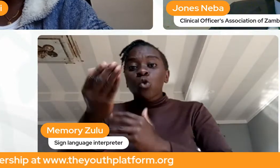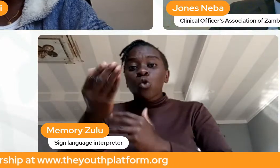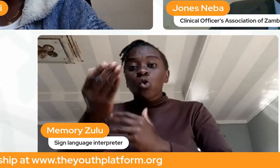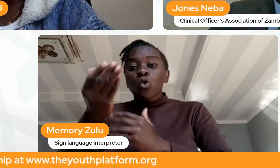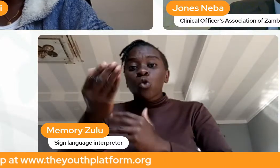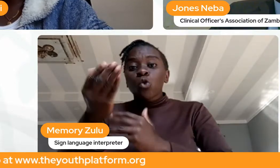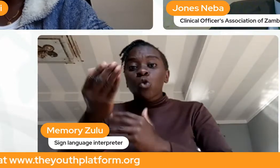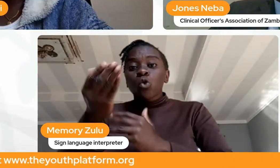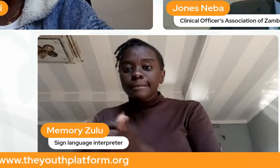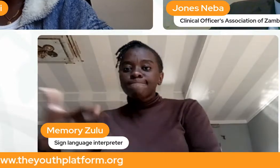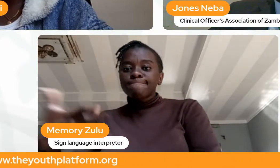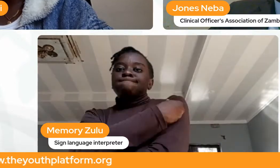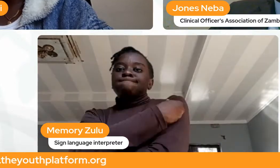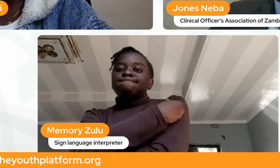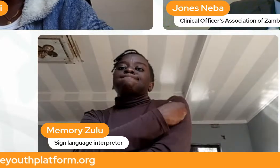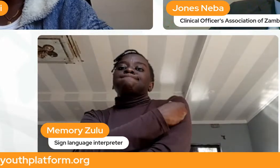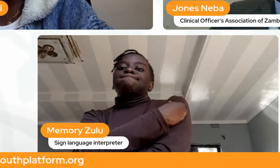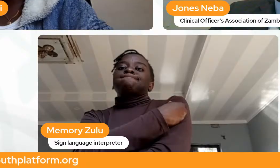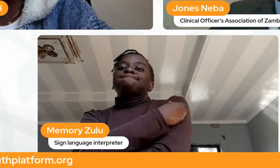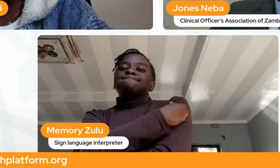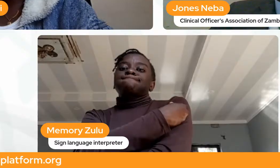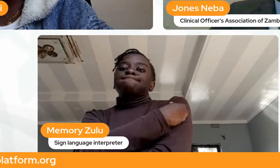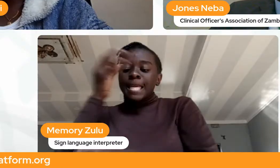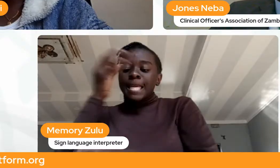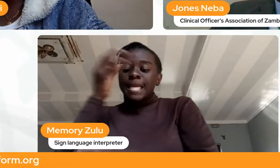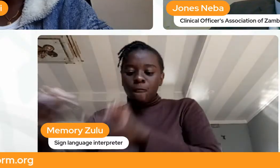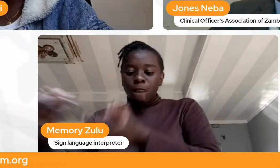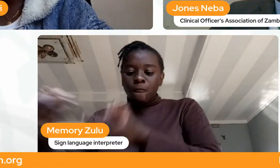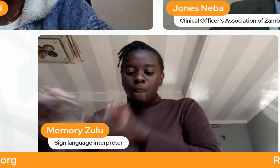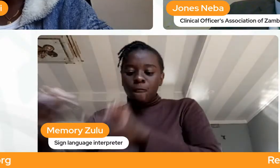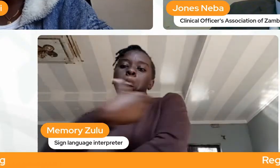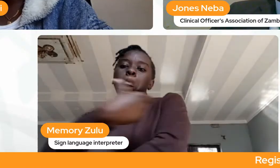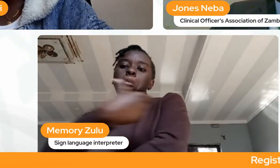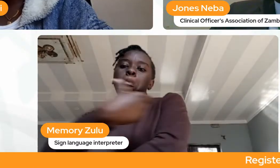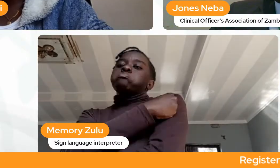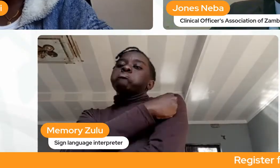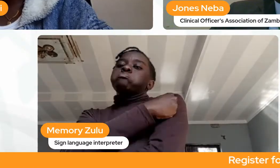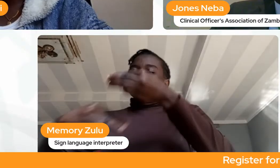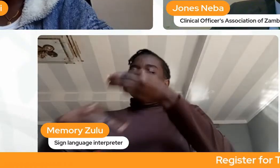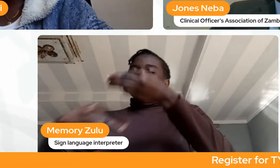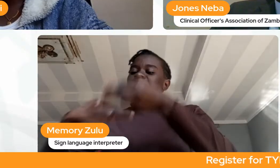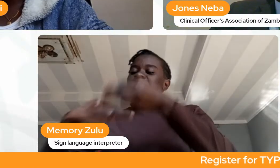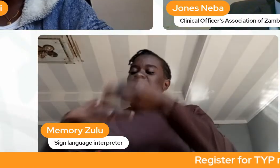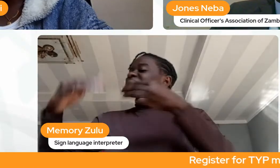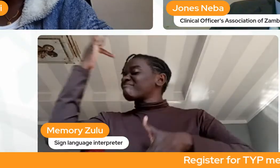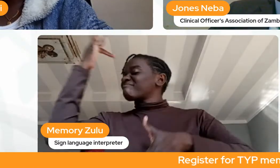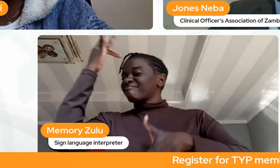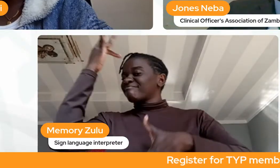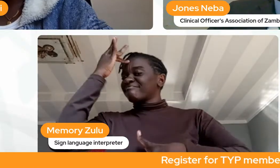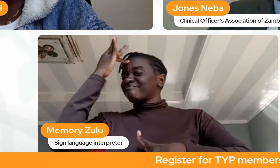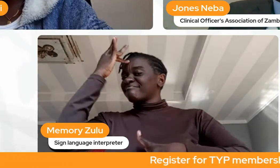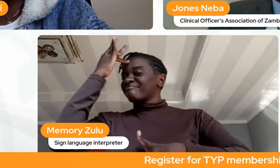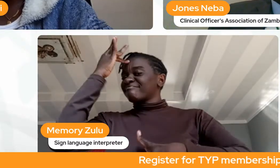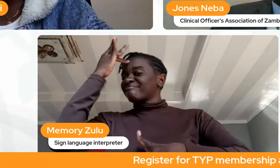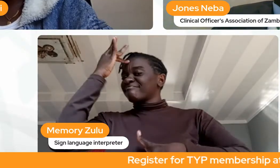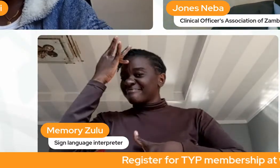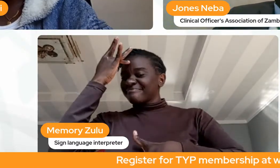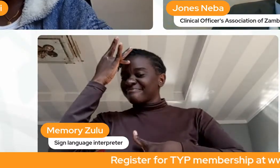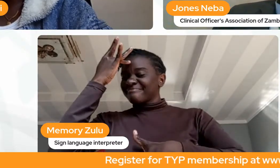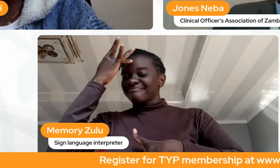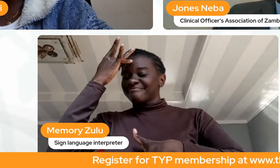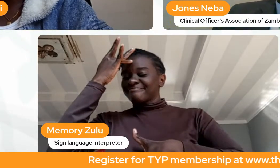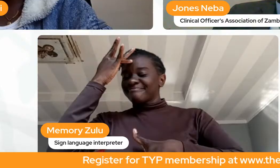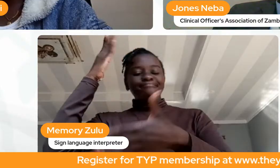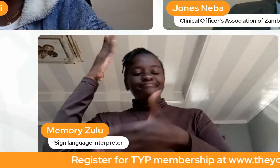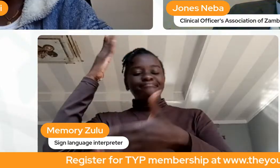that you can get vaccinated. And once you get vaccinated, you can prevent yourself from